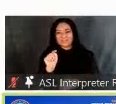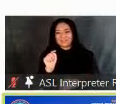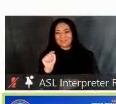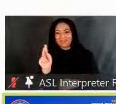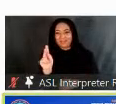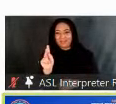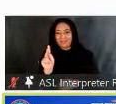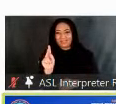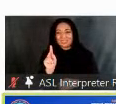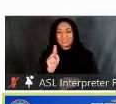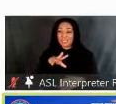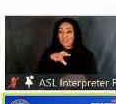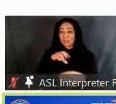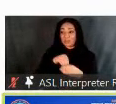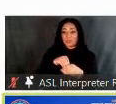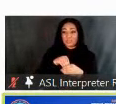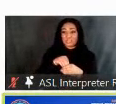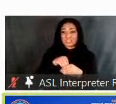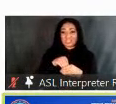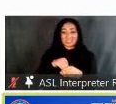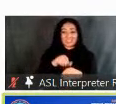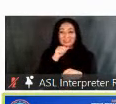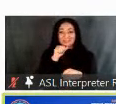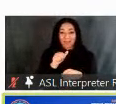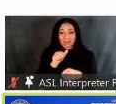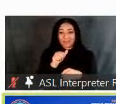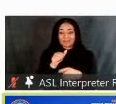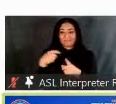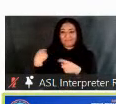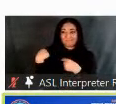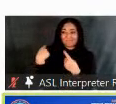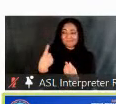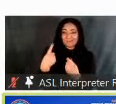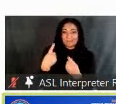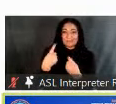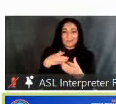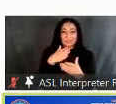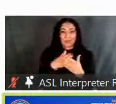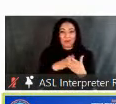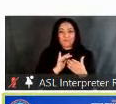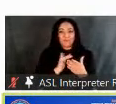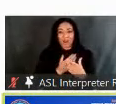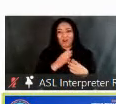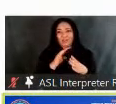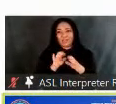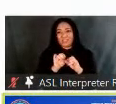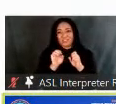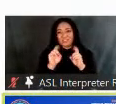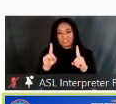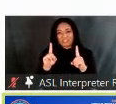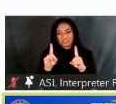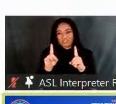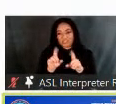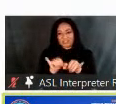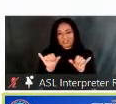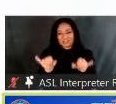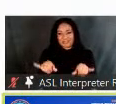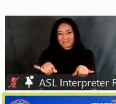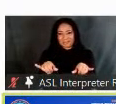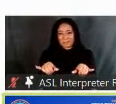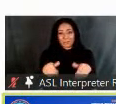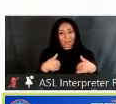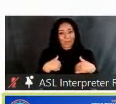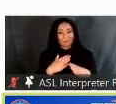been a priority in the design and implementation of our educational system. There are barriers to